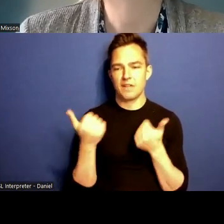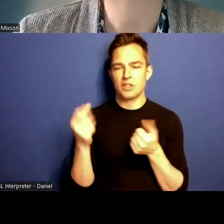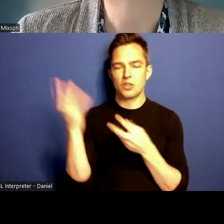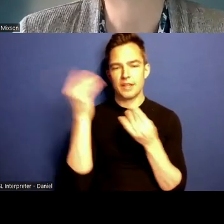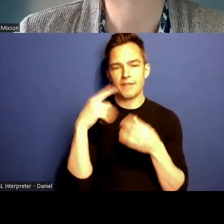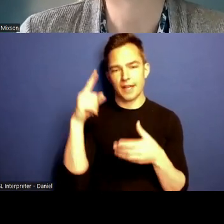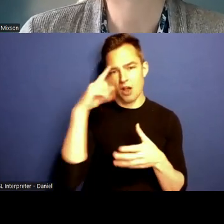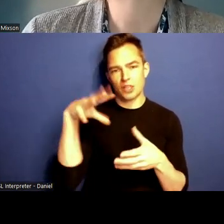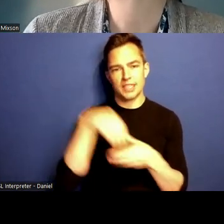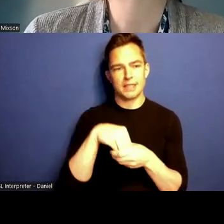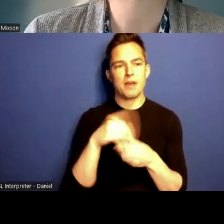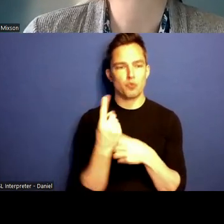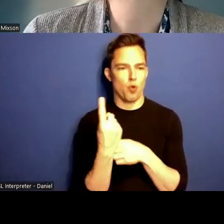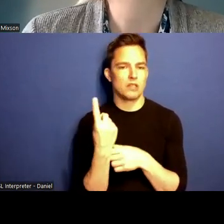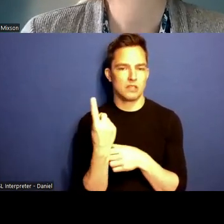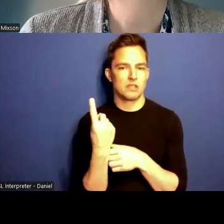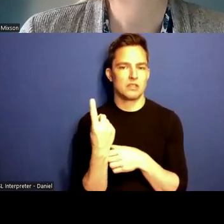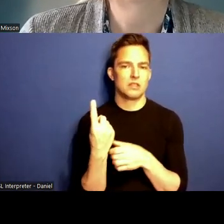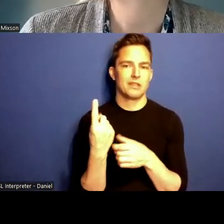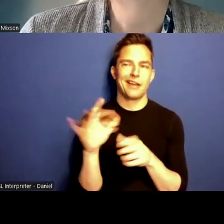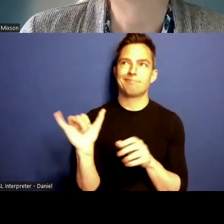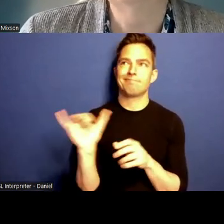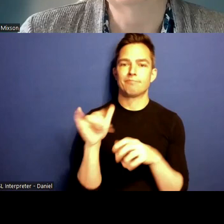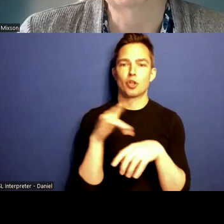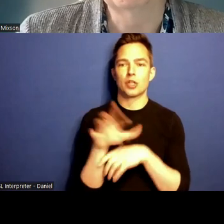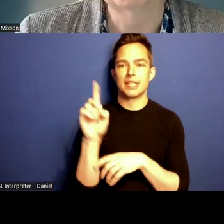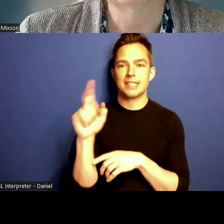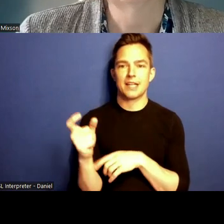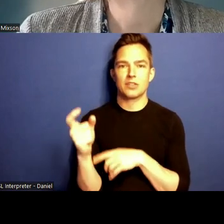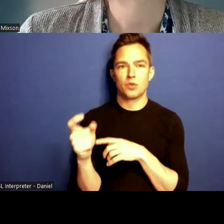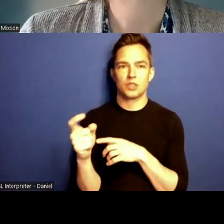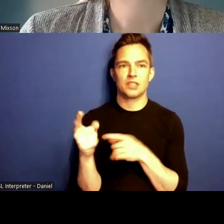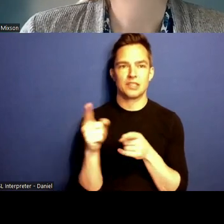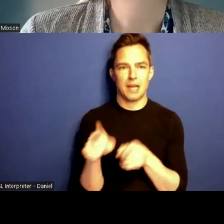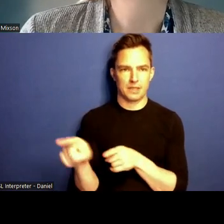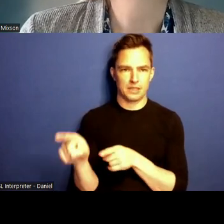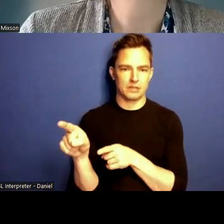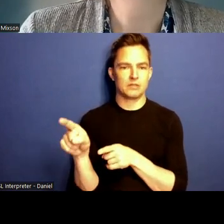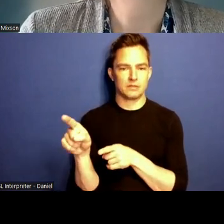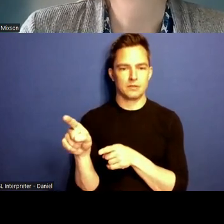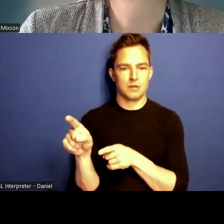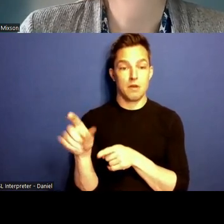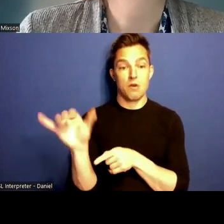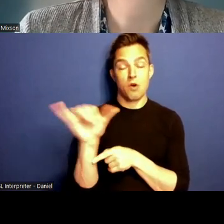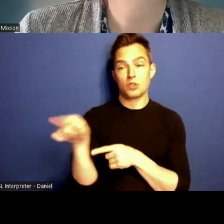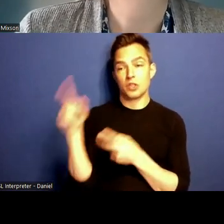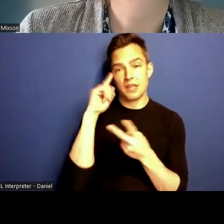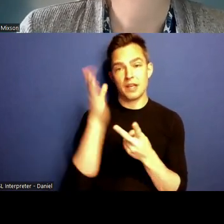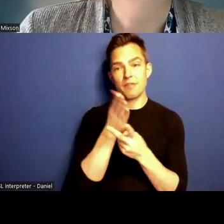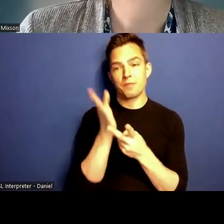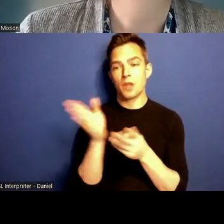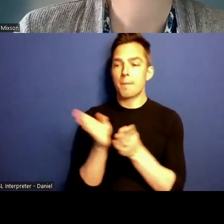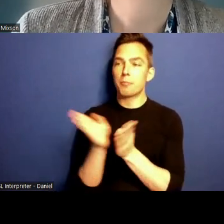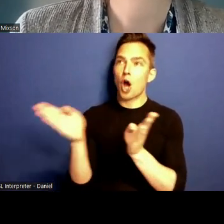as one example of how early diagnoses occur. You also think of broadness,